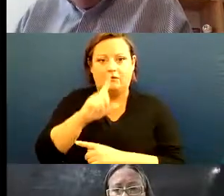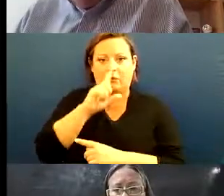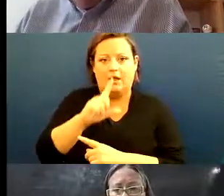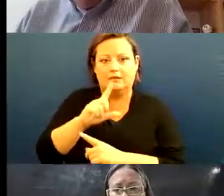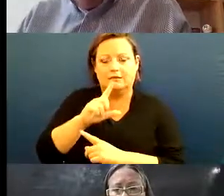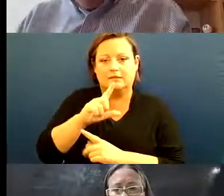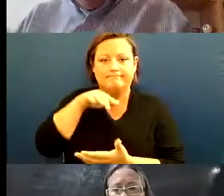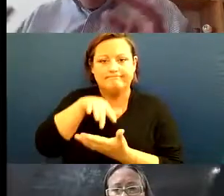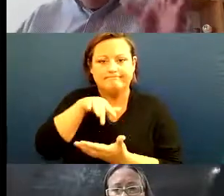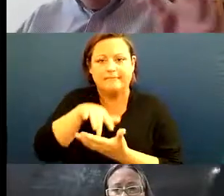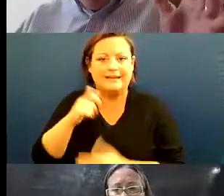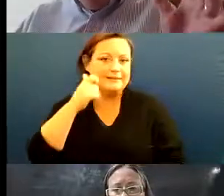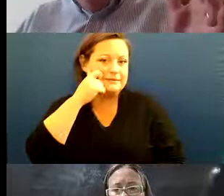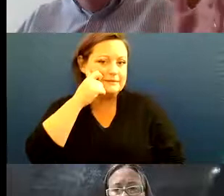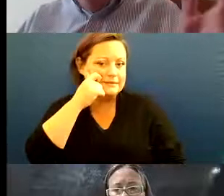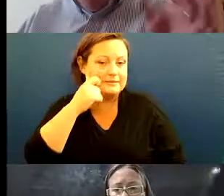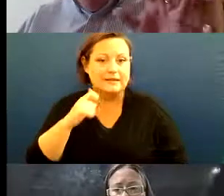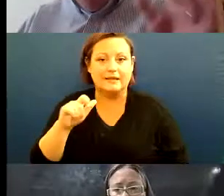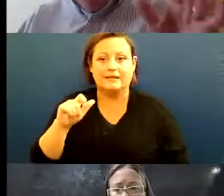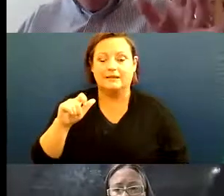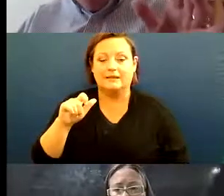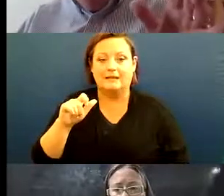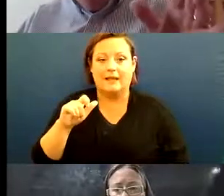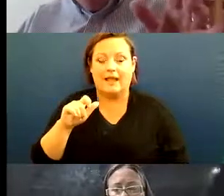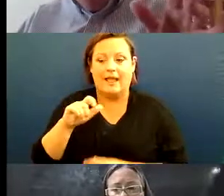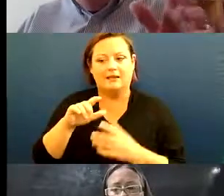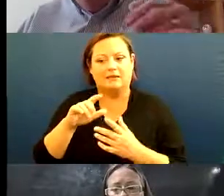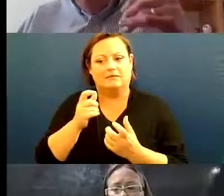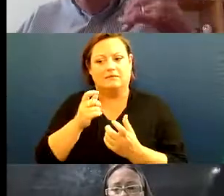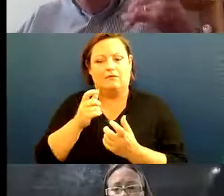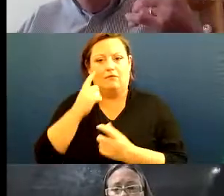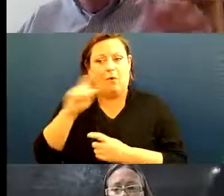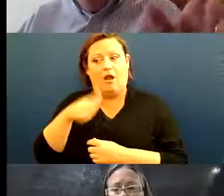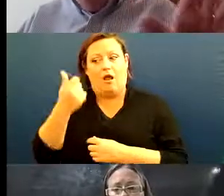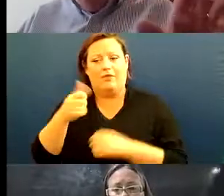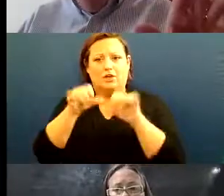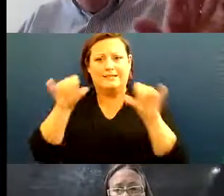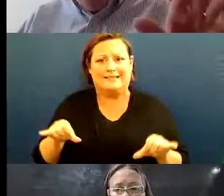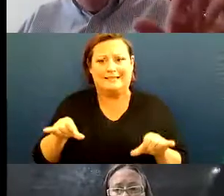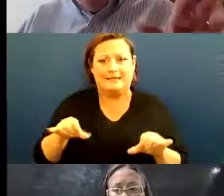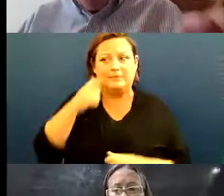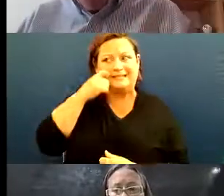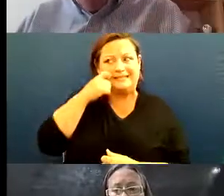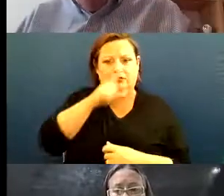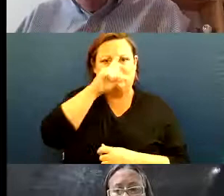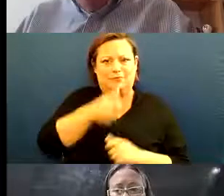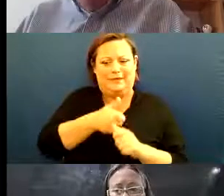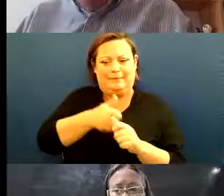The skin had actually lagged behind other organ systems as far as being understood at a molecular